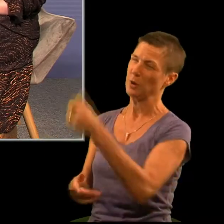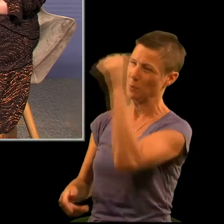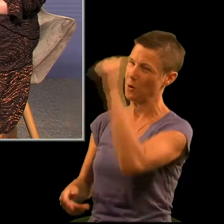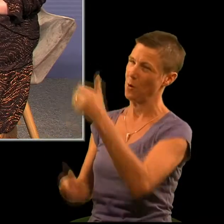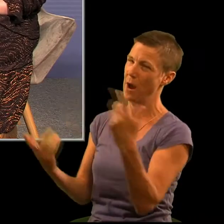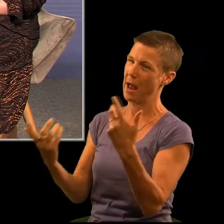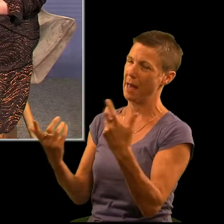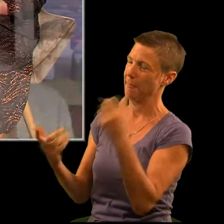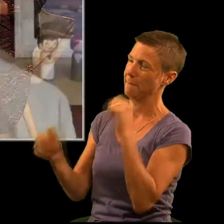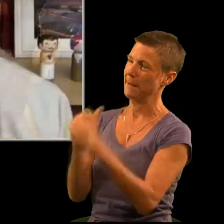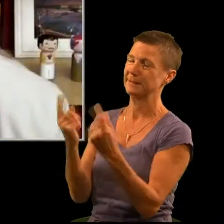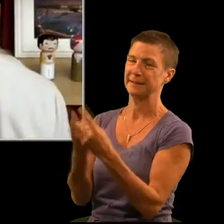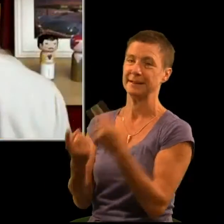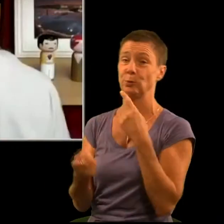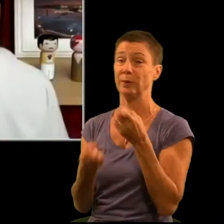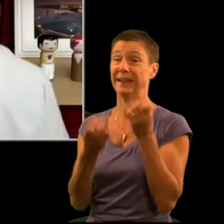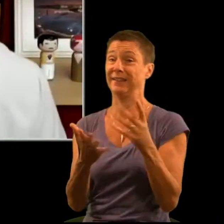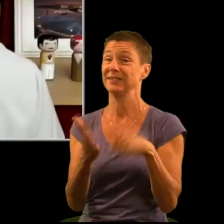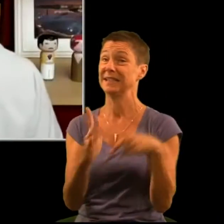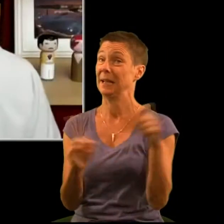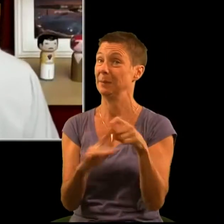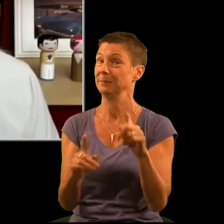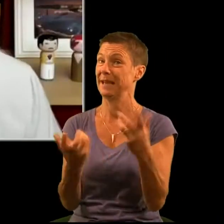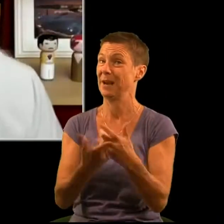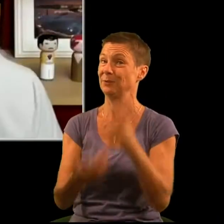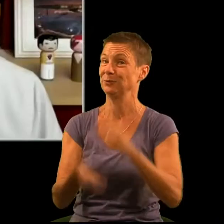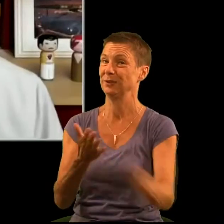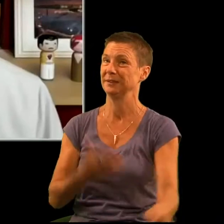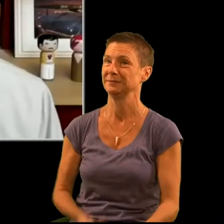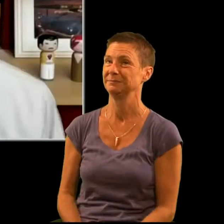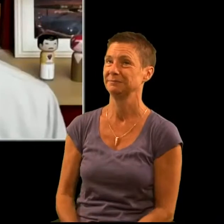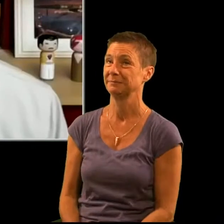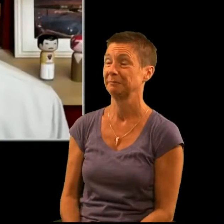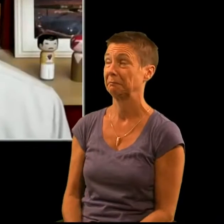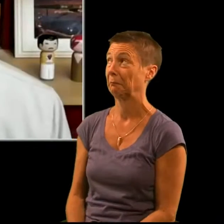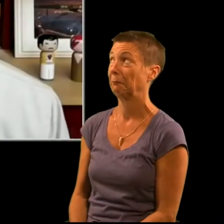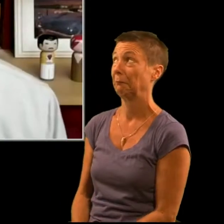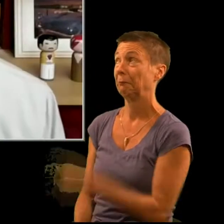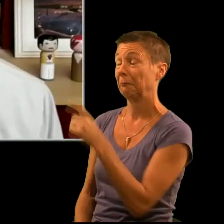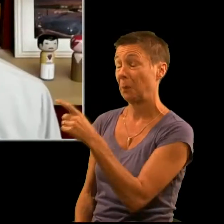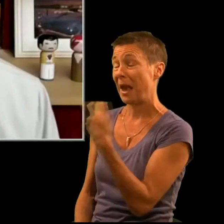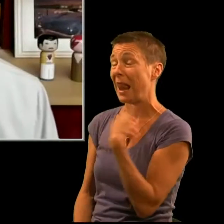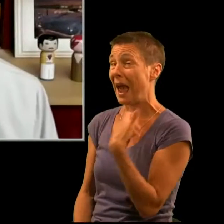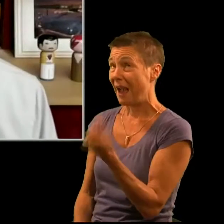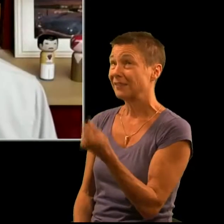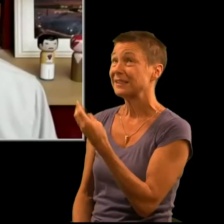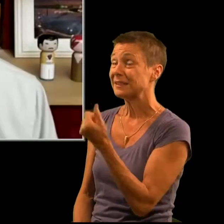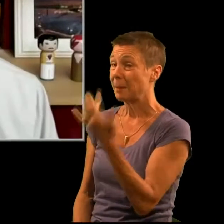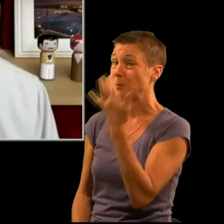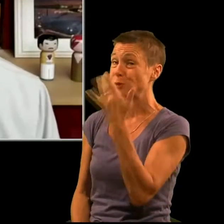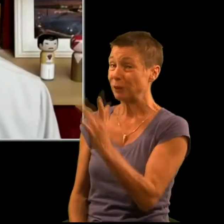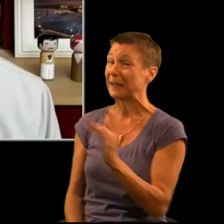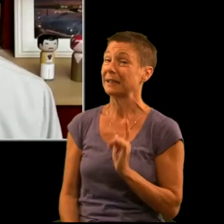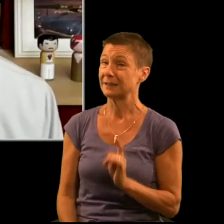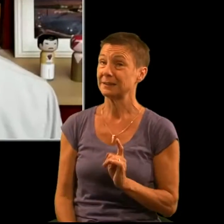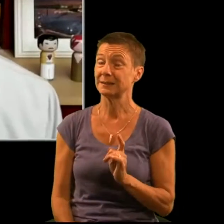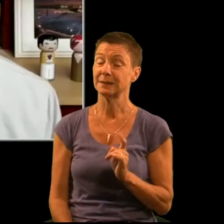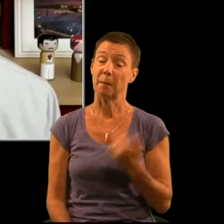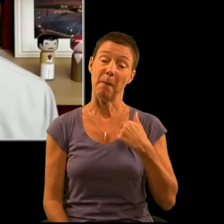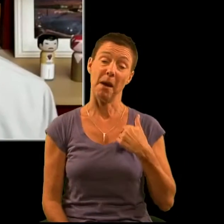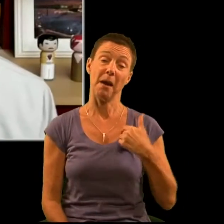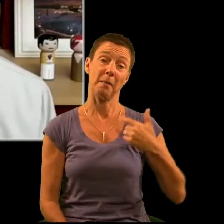answers. I don't think so. I do have a few tricks though. I think as an